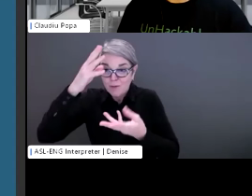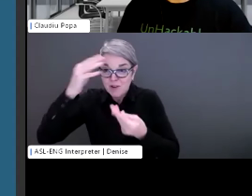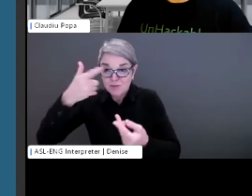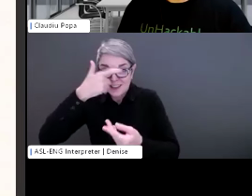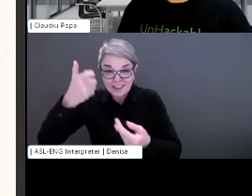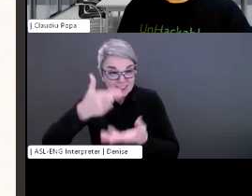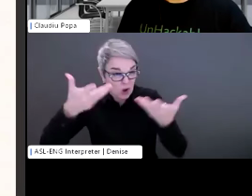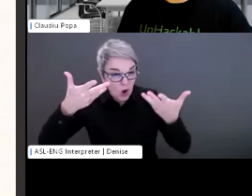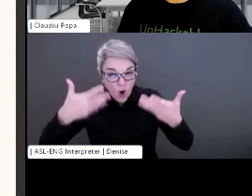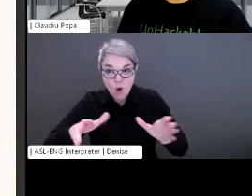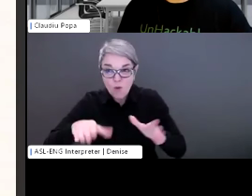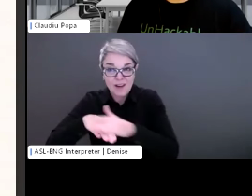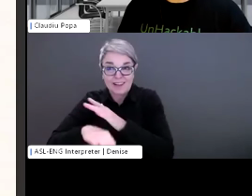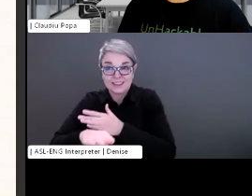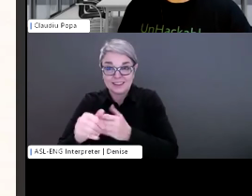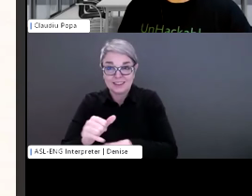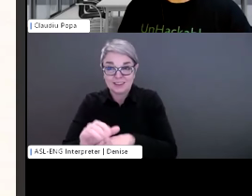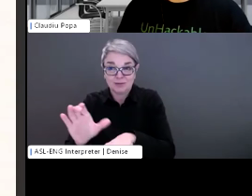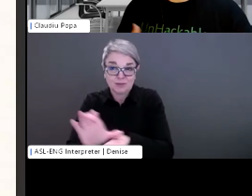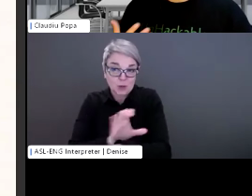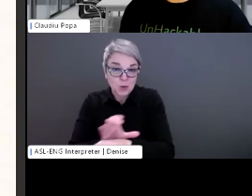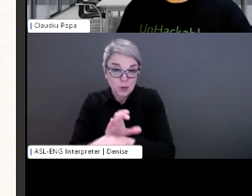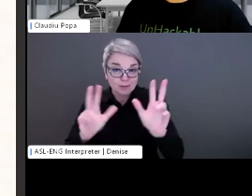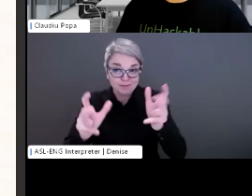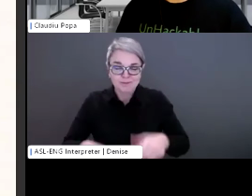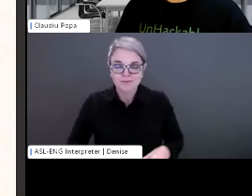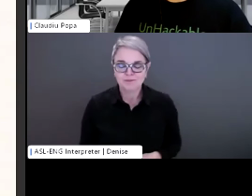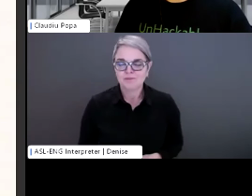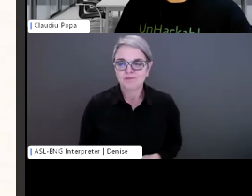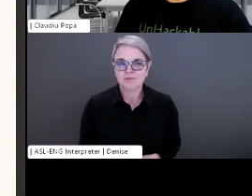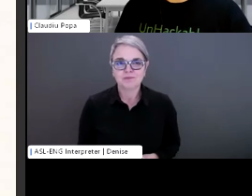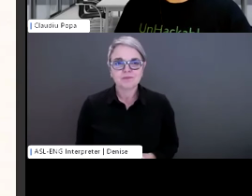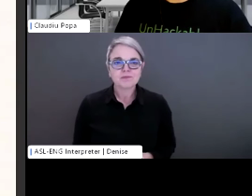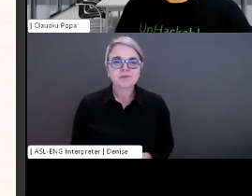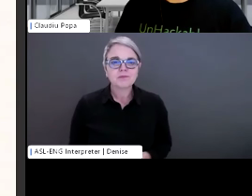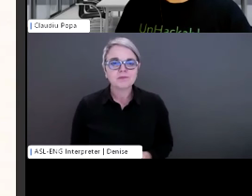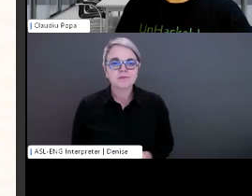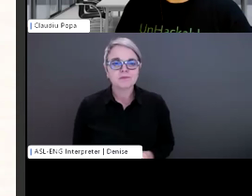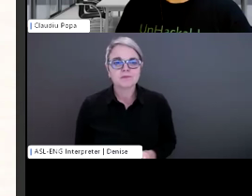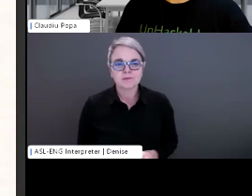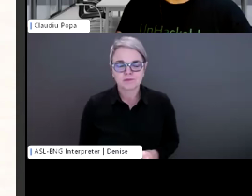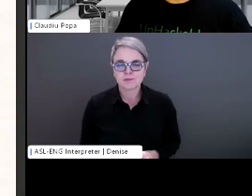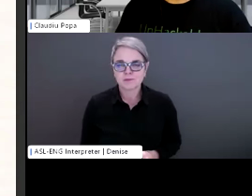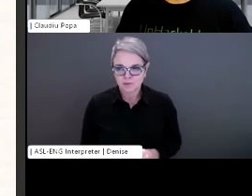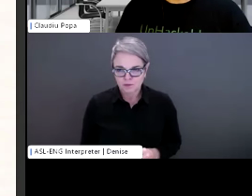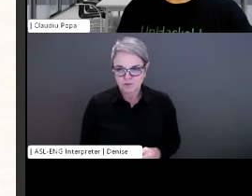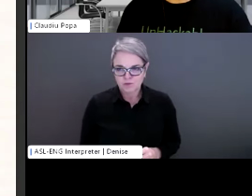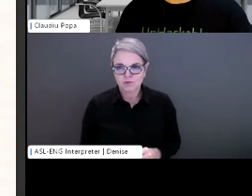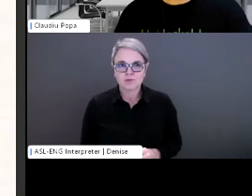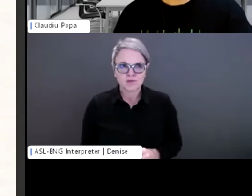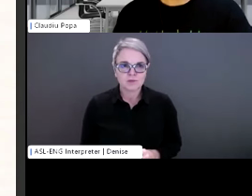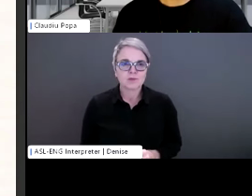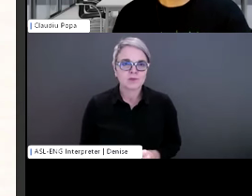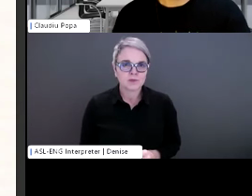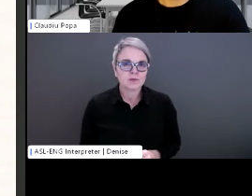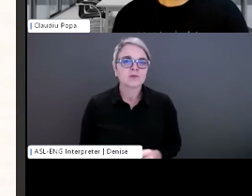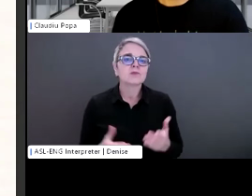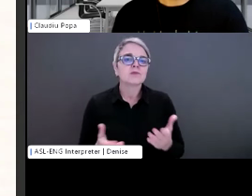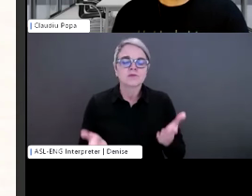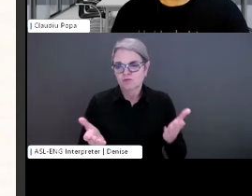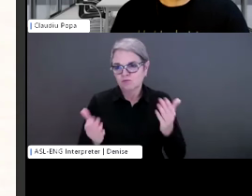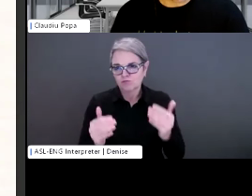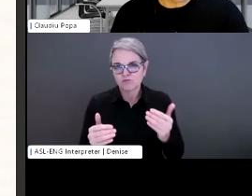So covering those tracks, it's important that, well, VPNs can be